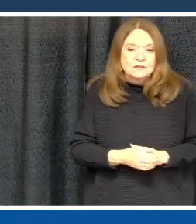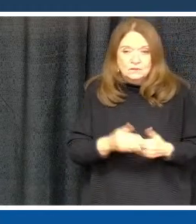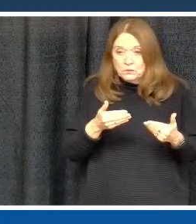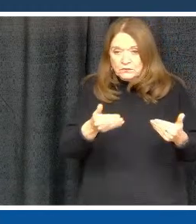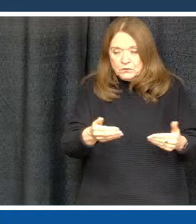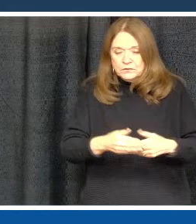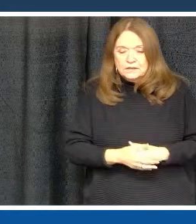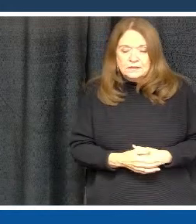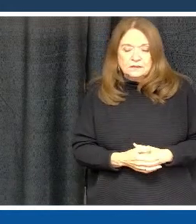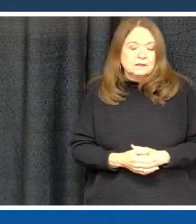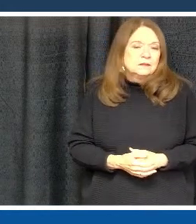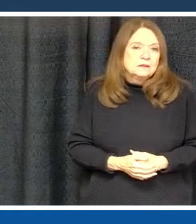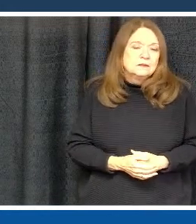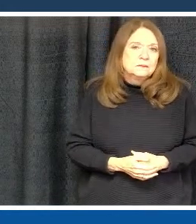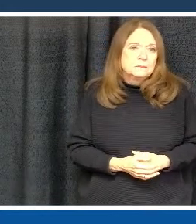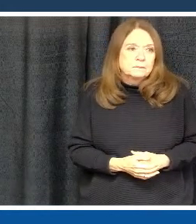forward.